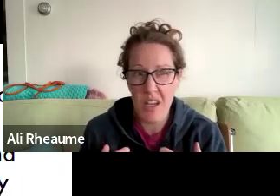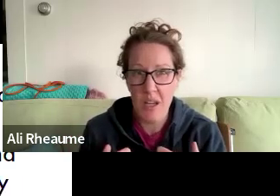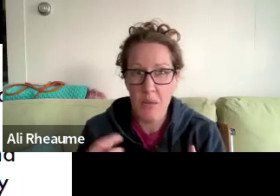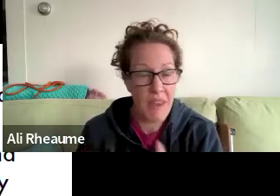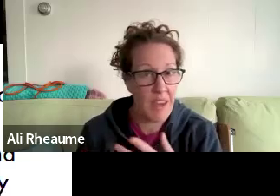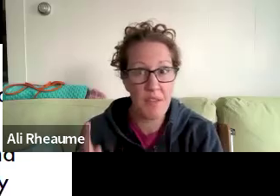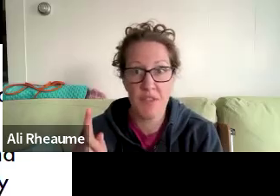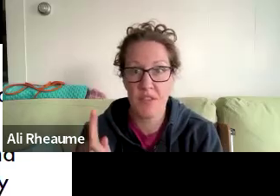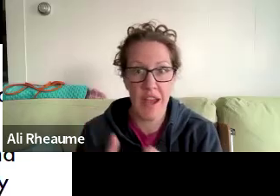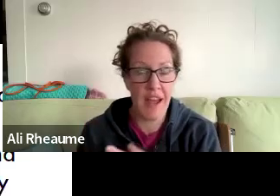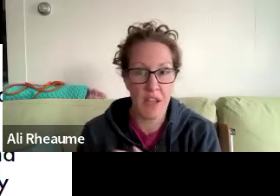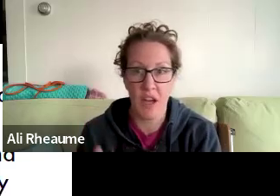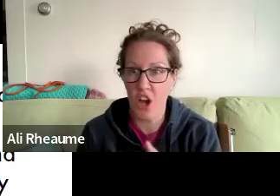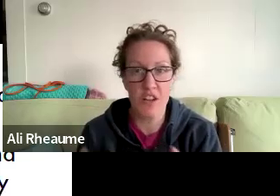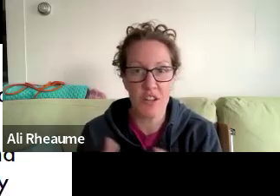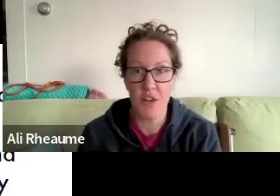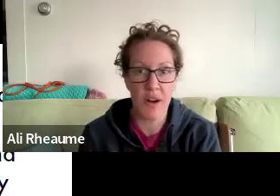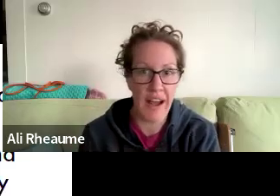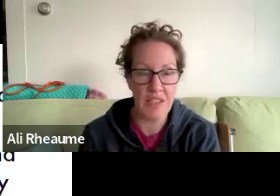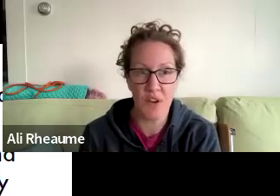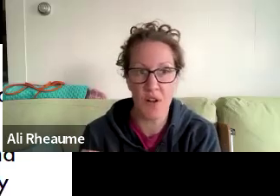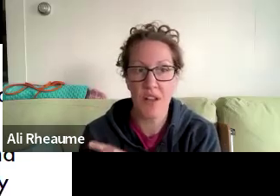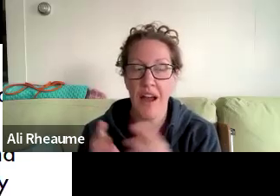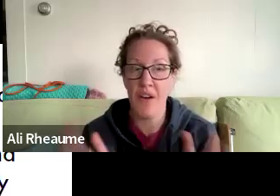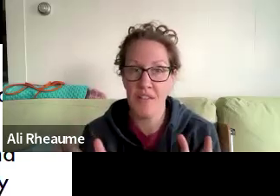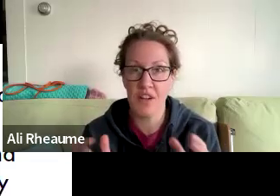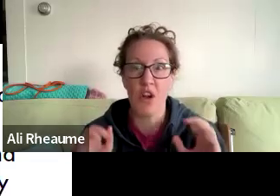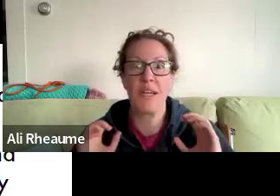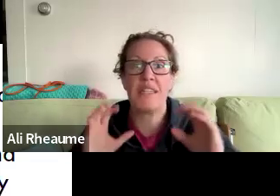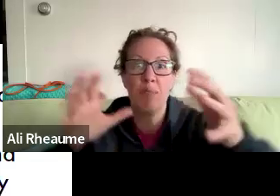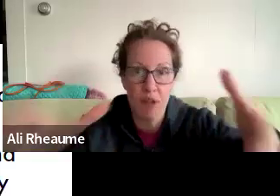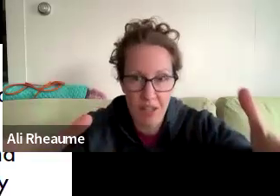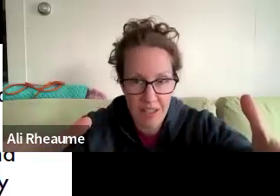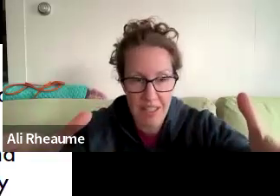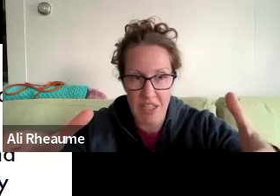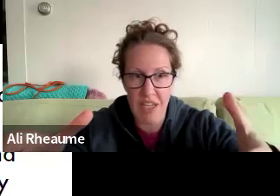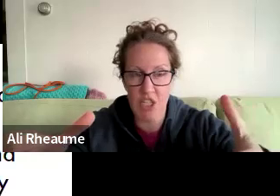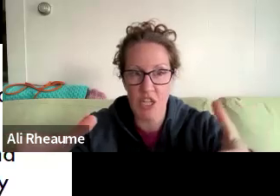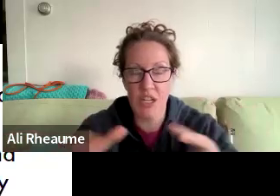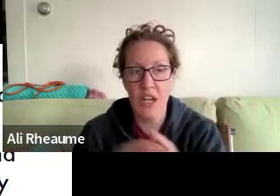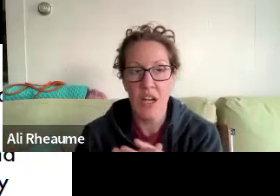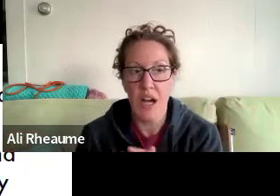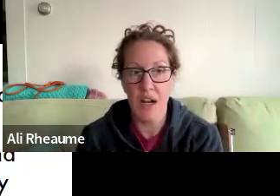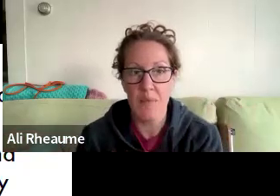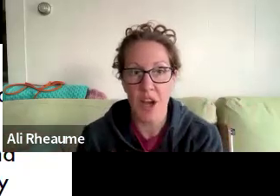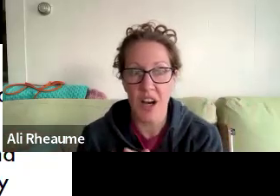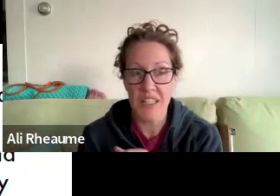are paved as concrete or asphalt. However, going deeper into